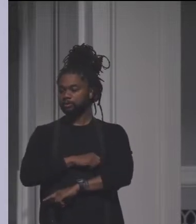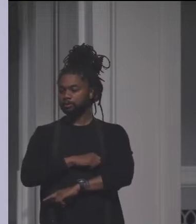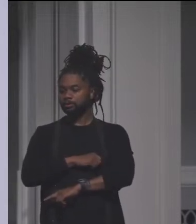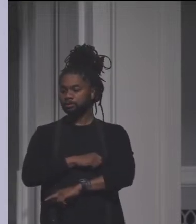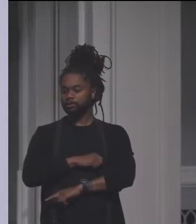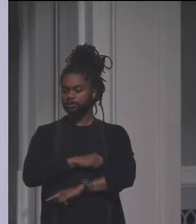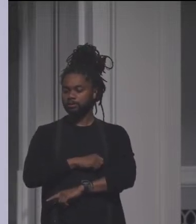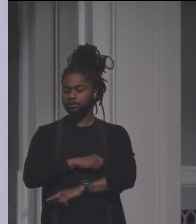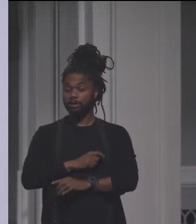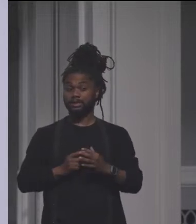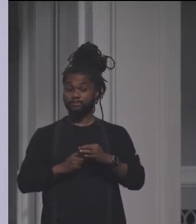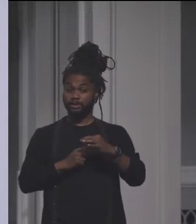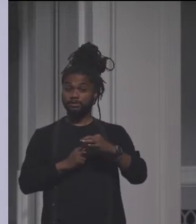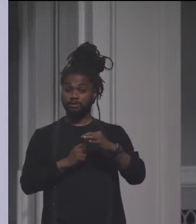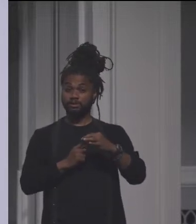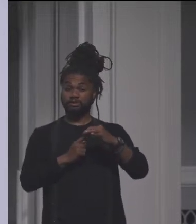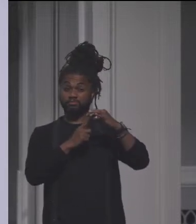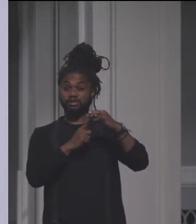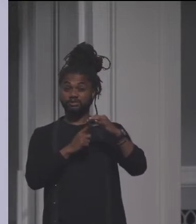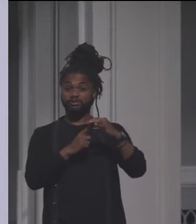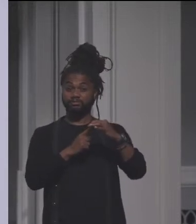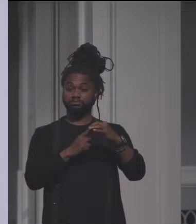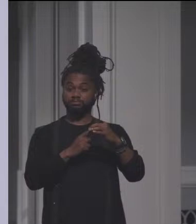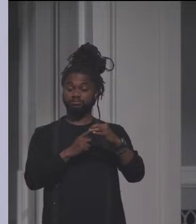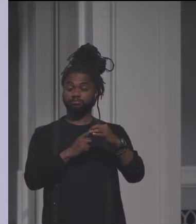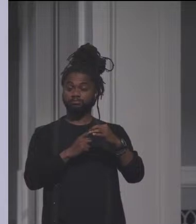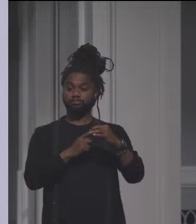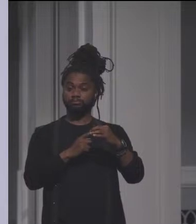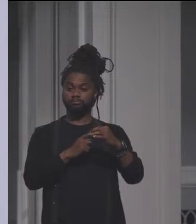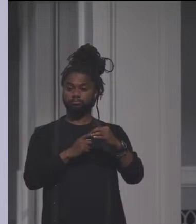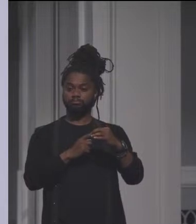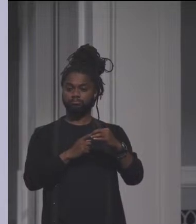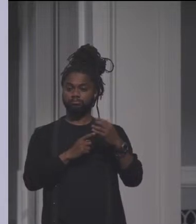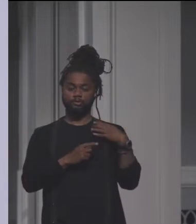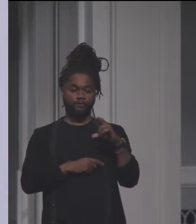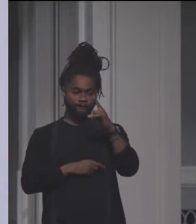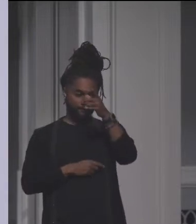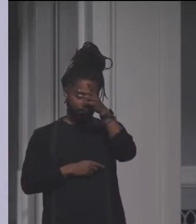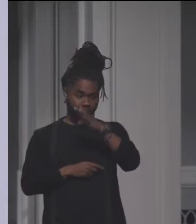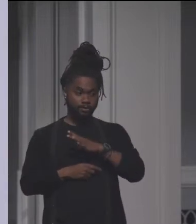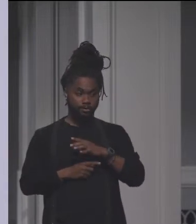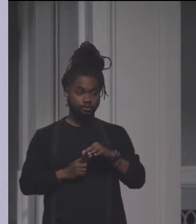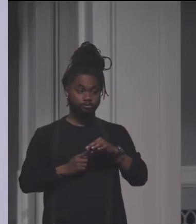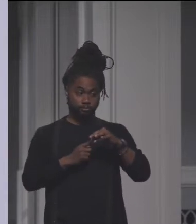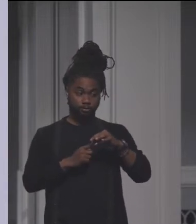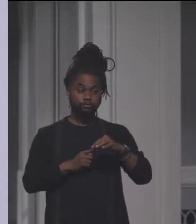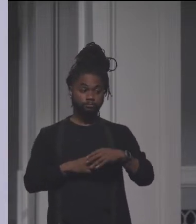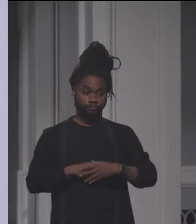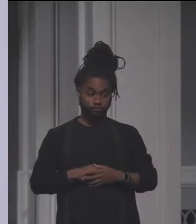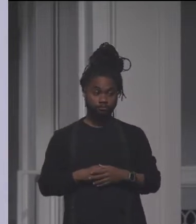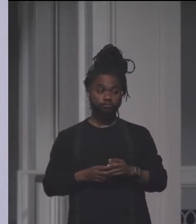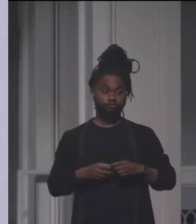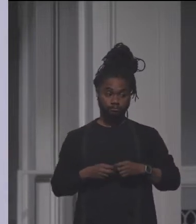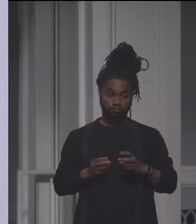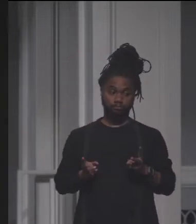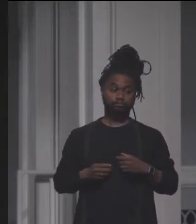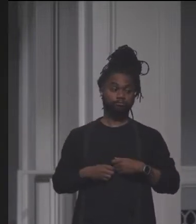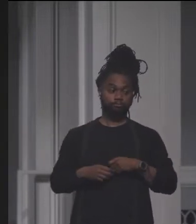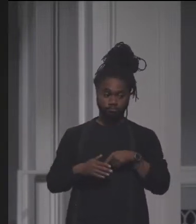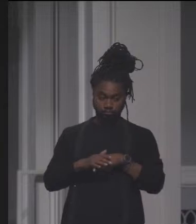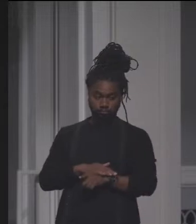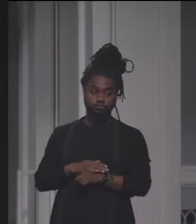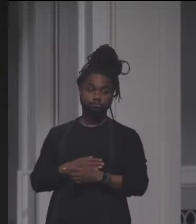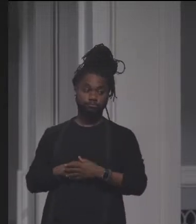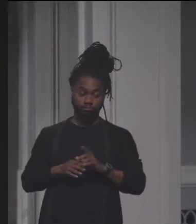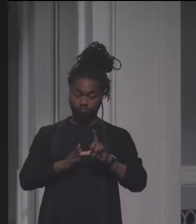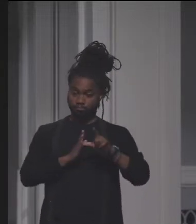especially for men. Yes, it's true. And including in death in some cases. Even in Bede's